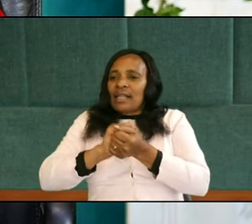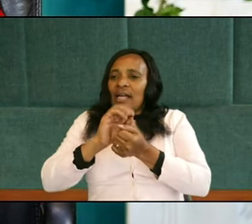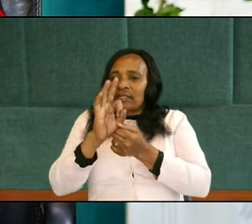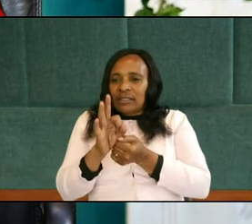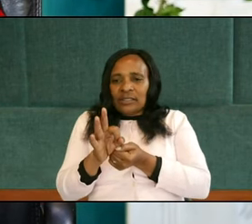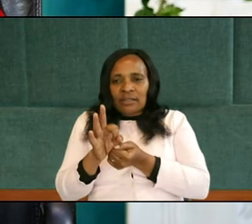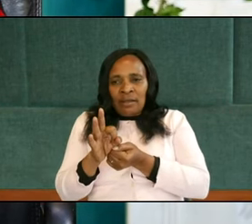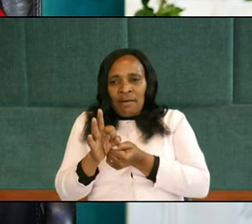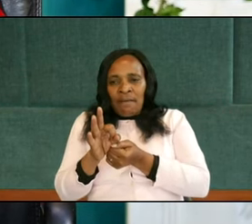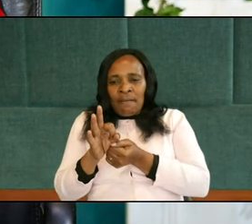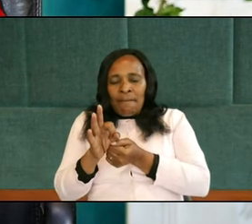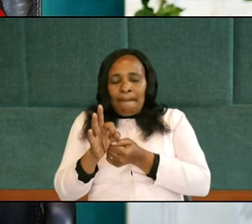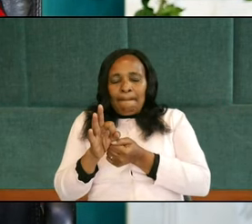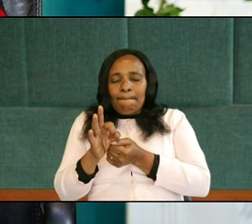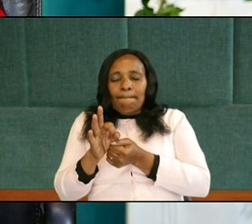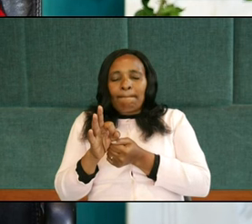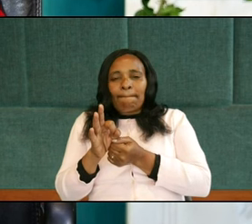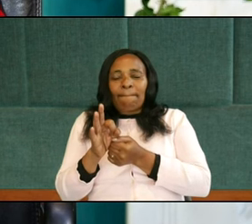13.